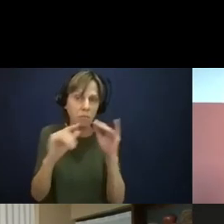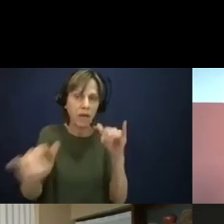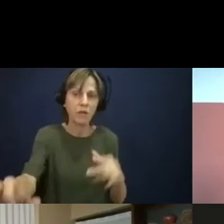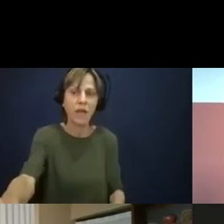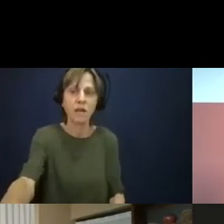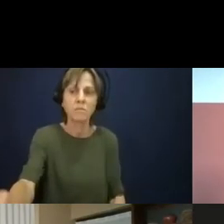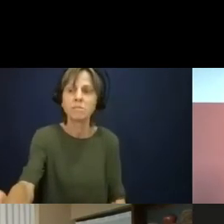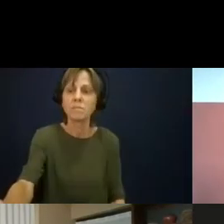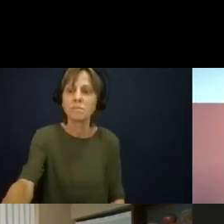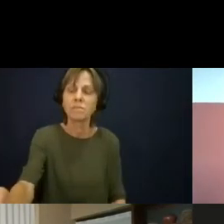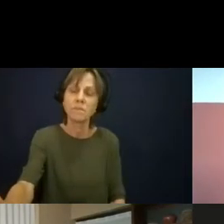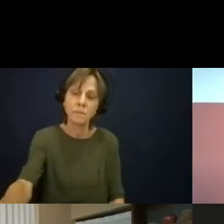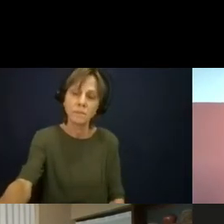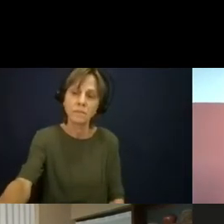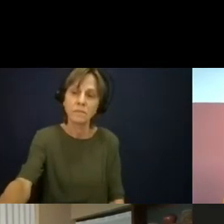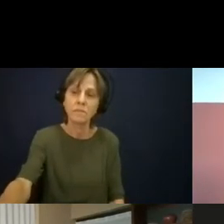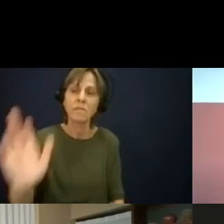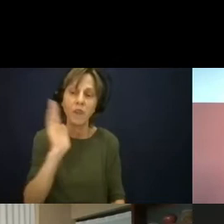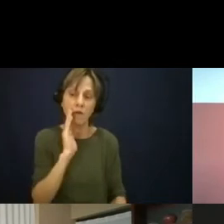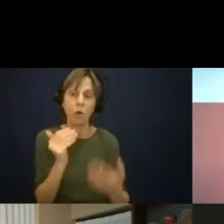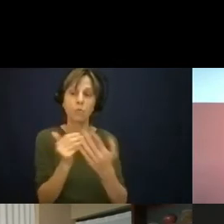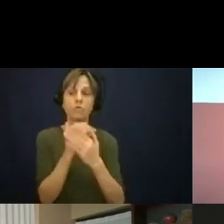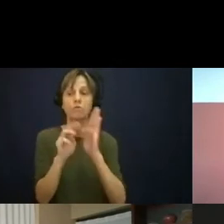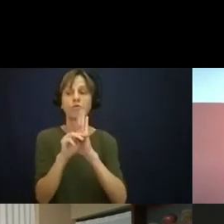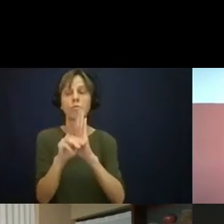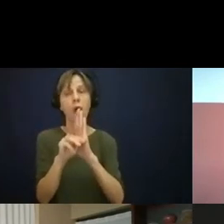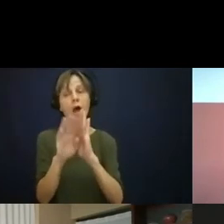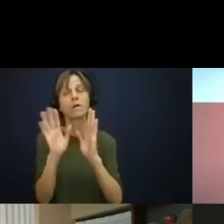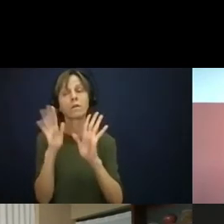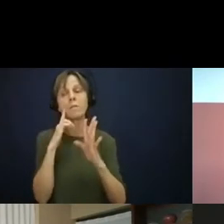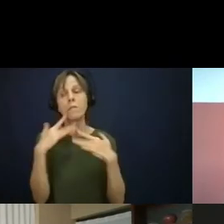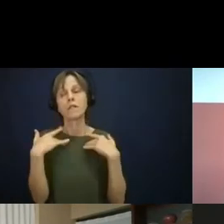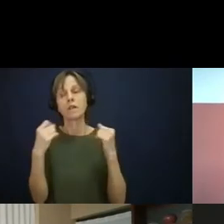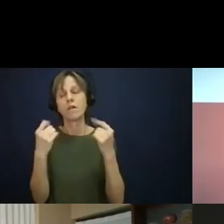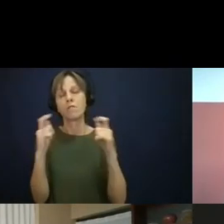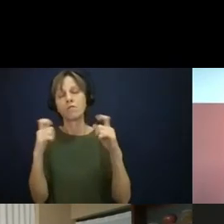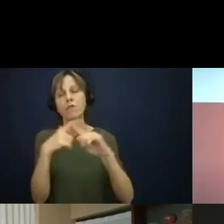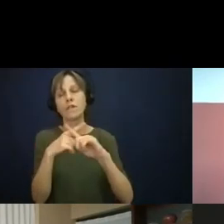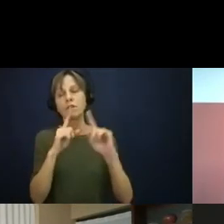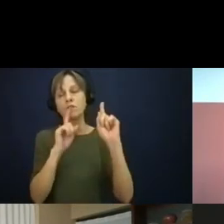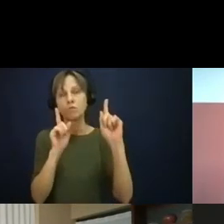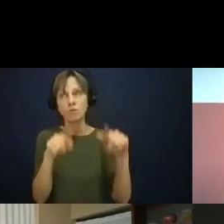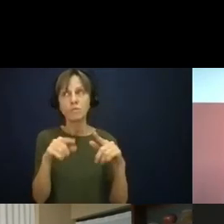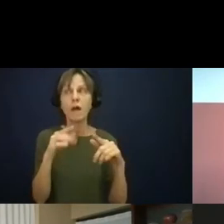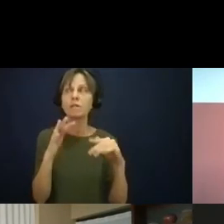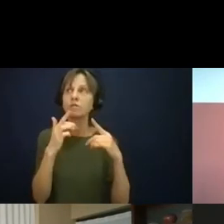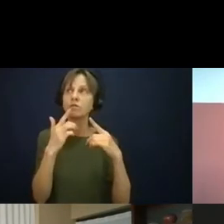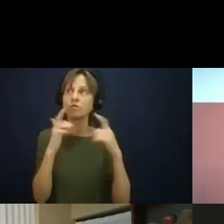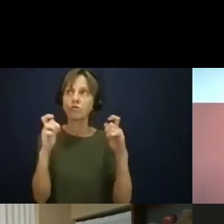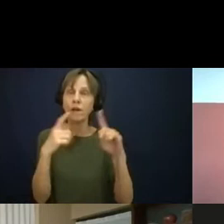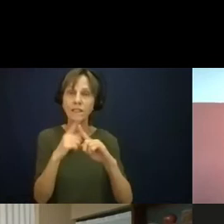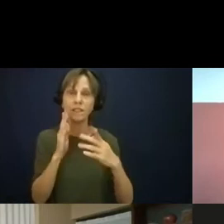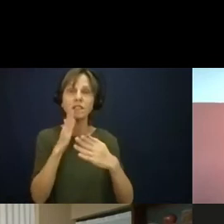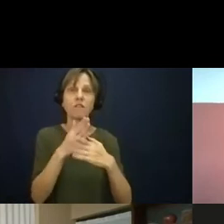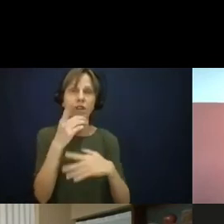model around mental health crisis response that combines person-centered or peer-led training and crisis intervention. You launched it this year, but